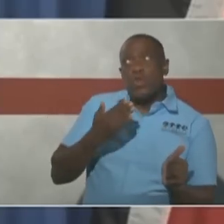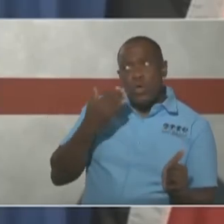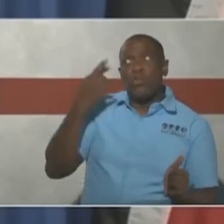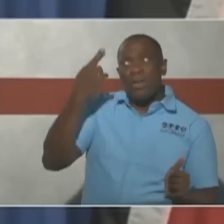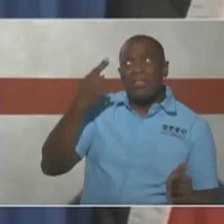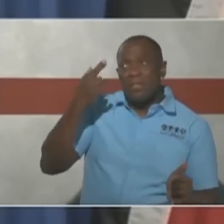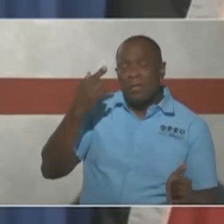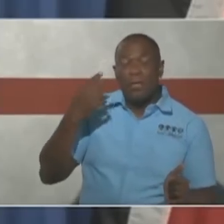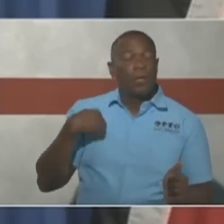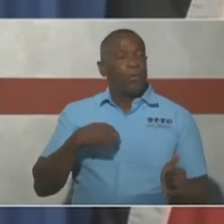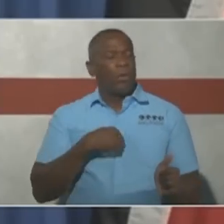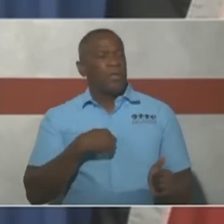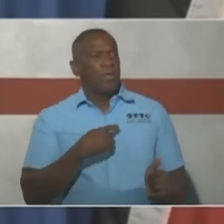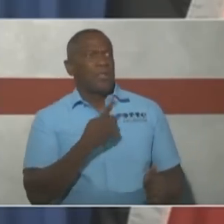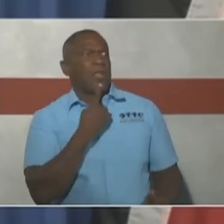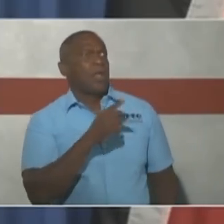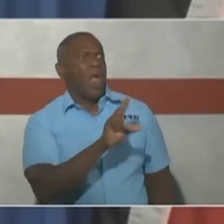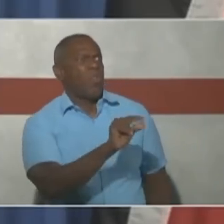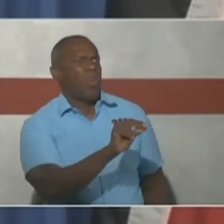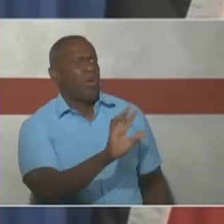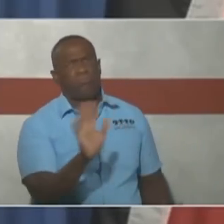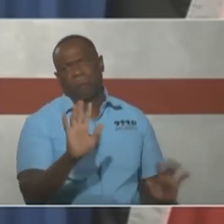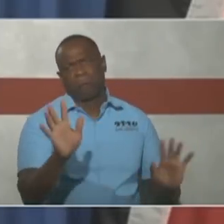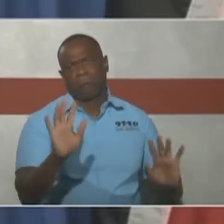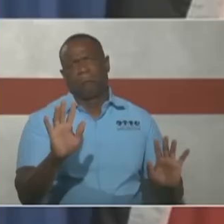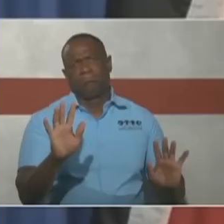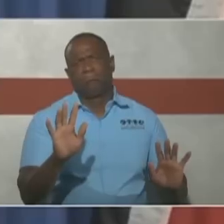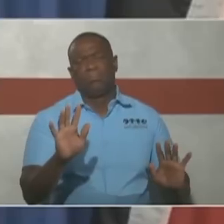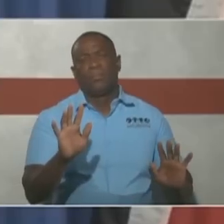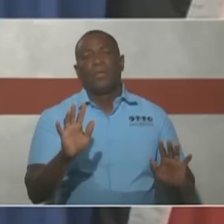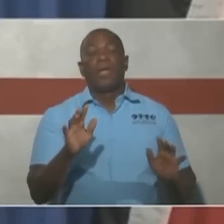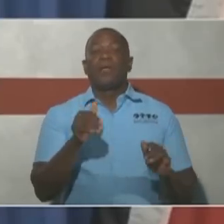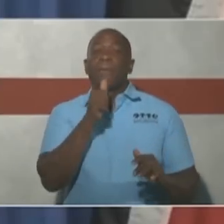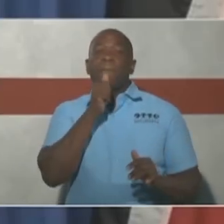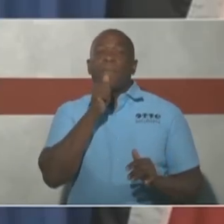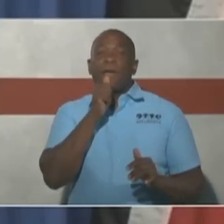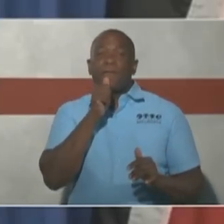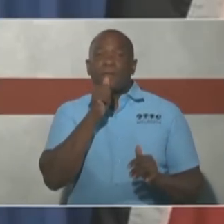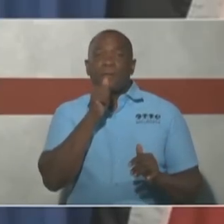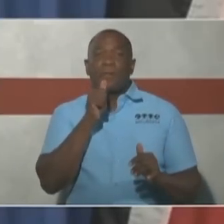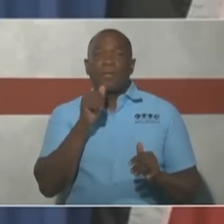at this variant and the curve as we will see?